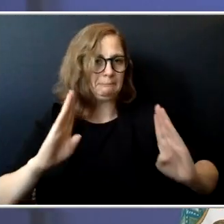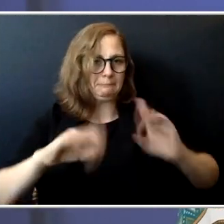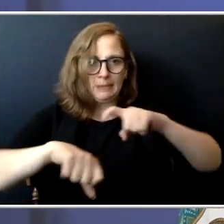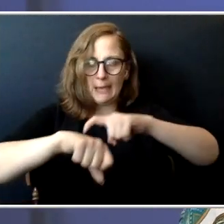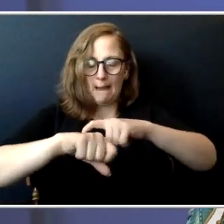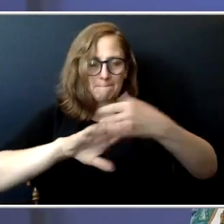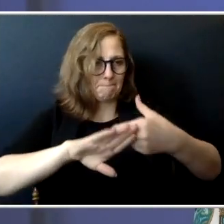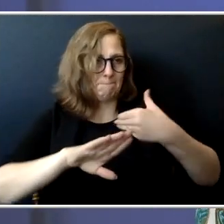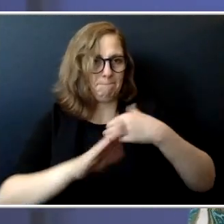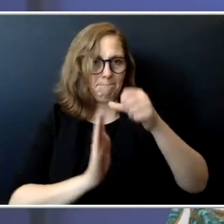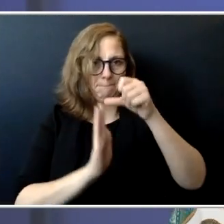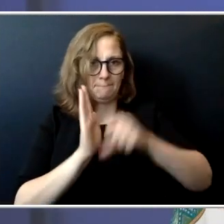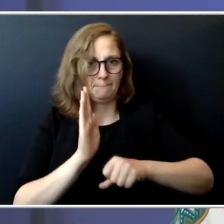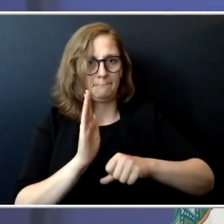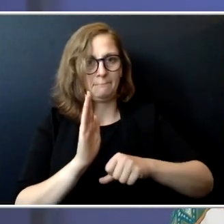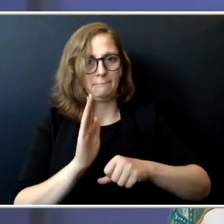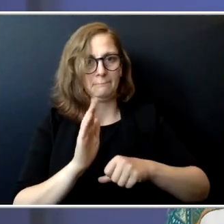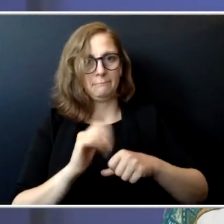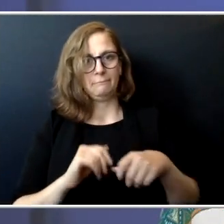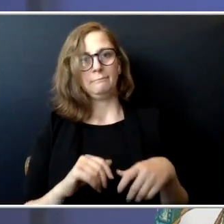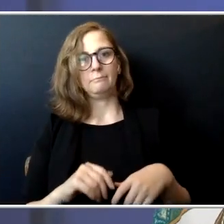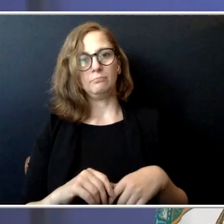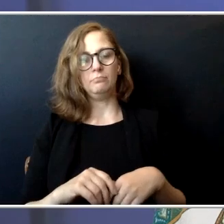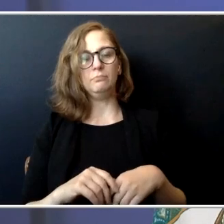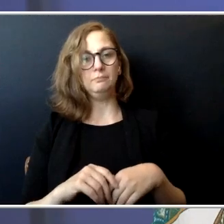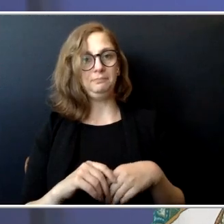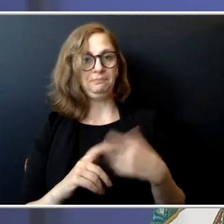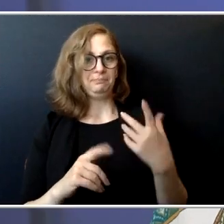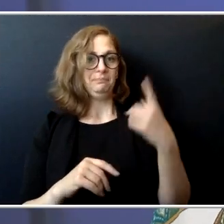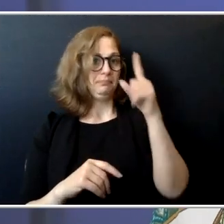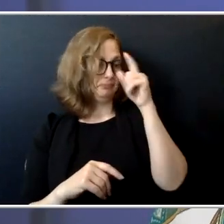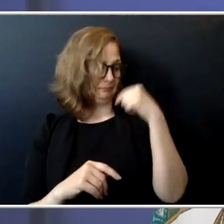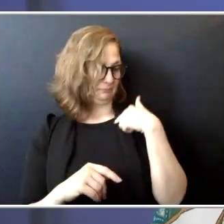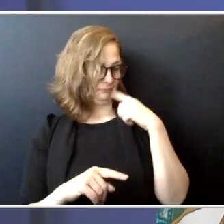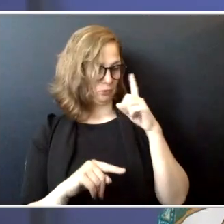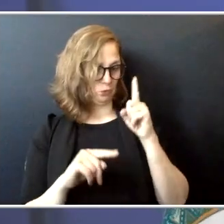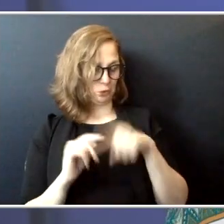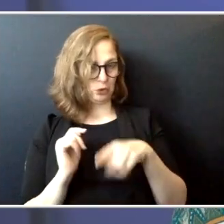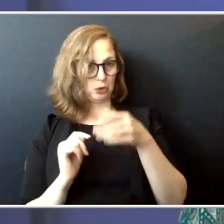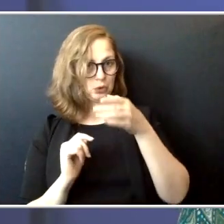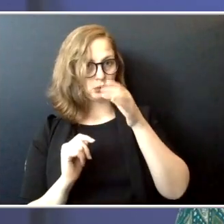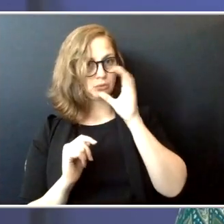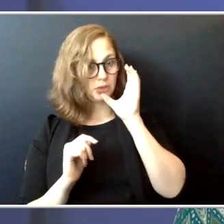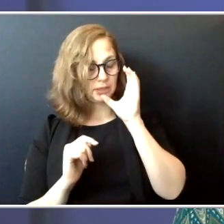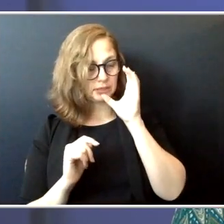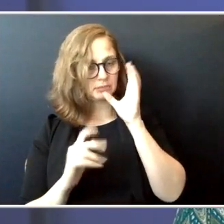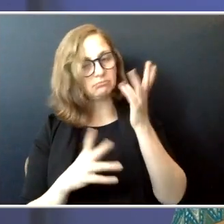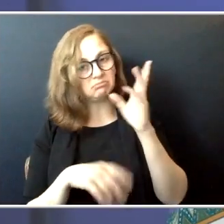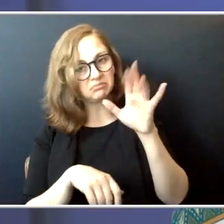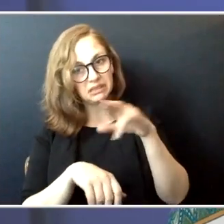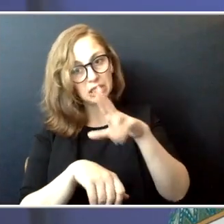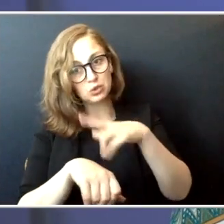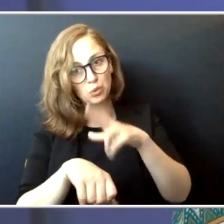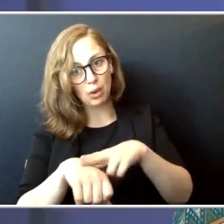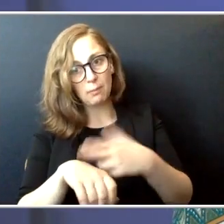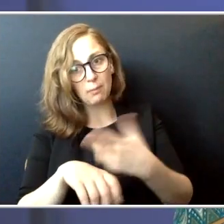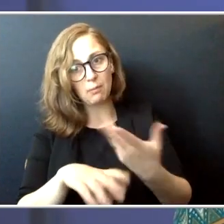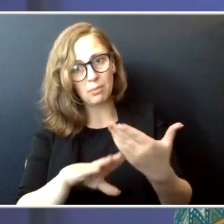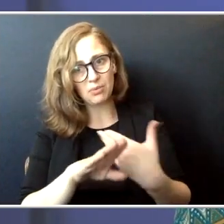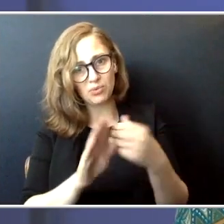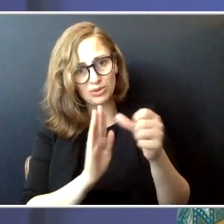the fact that I couldn't drink because I was having surgery, which is normal, a normal procedure to